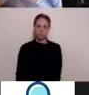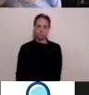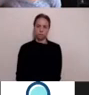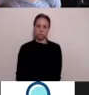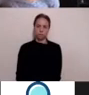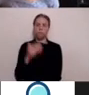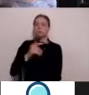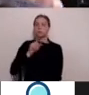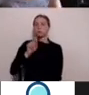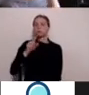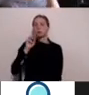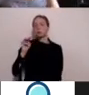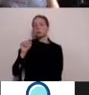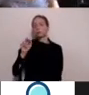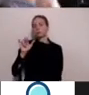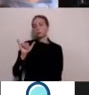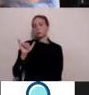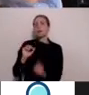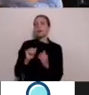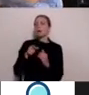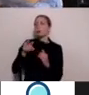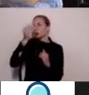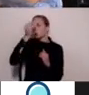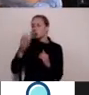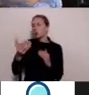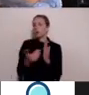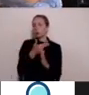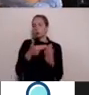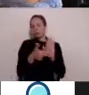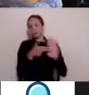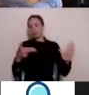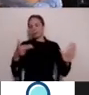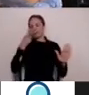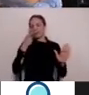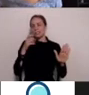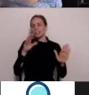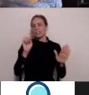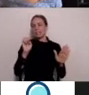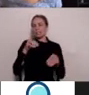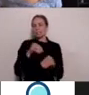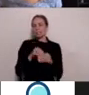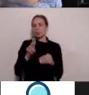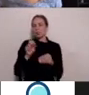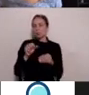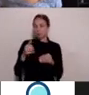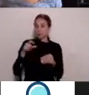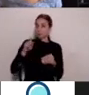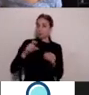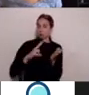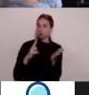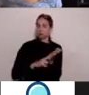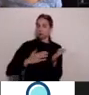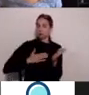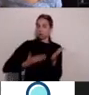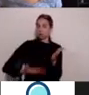Mary. How are you notified of newly diagnosed SMA cases in the US? Is there a consent required? So